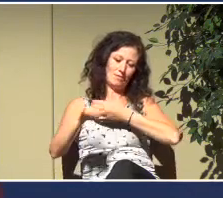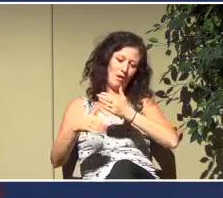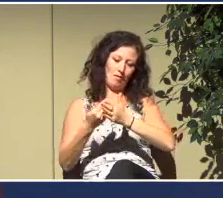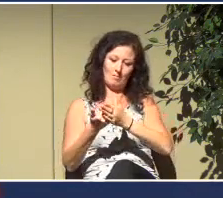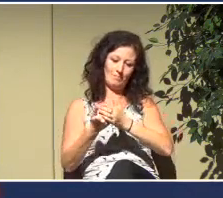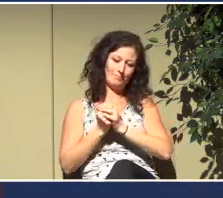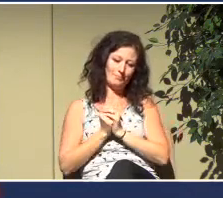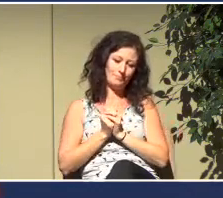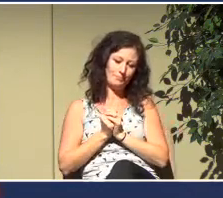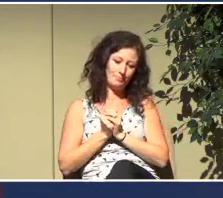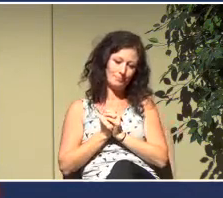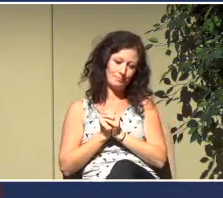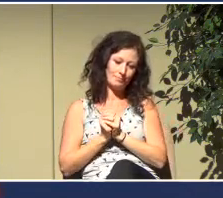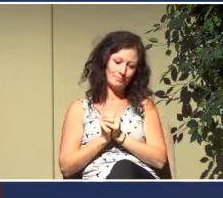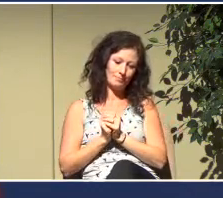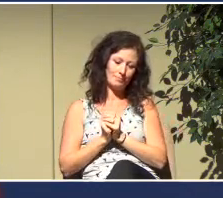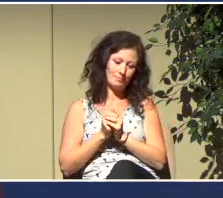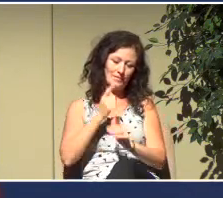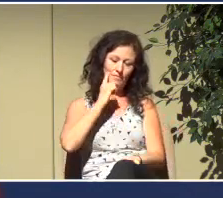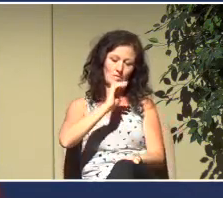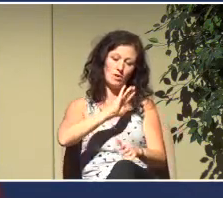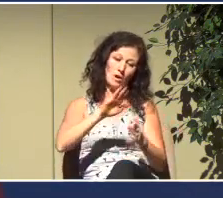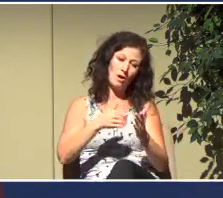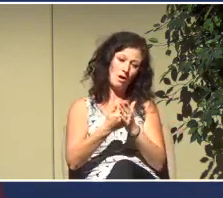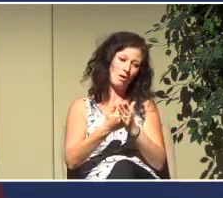to receive all the adoration